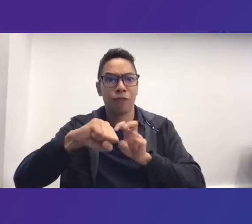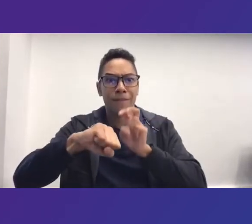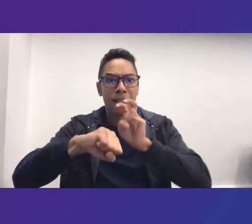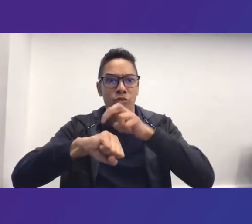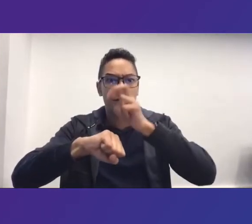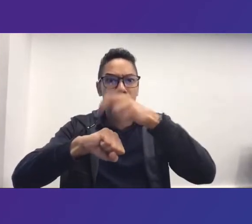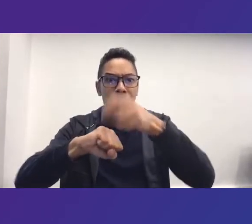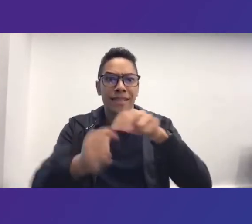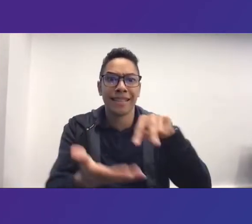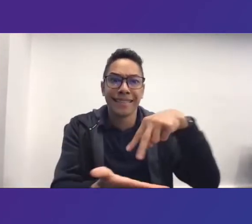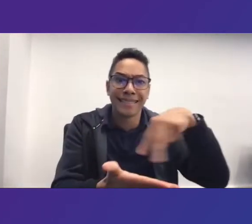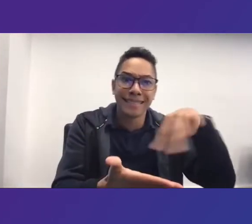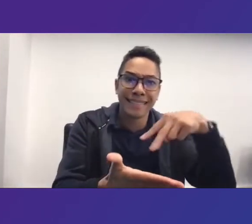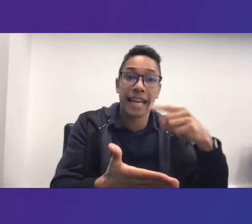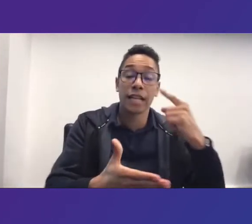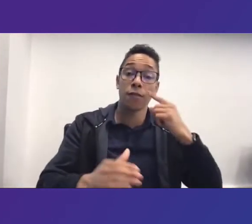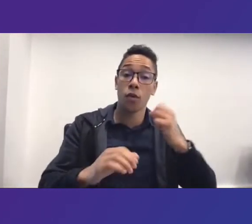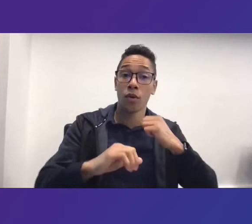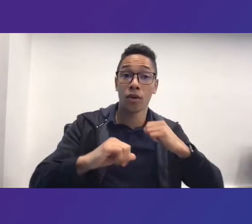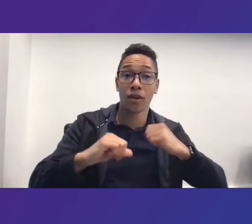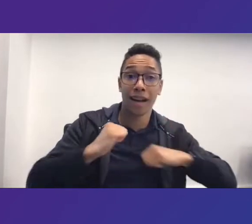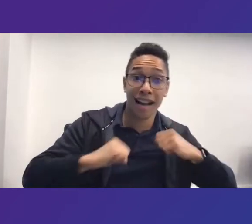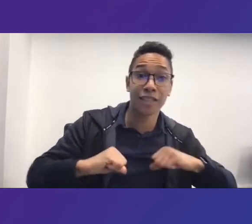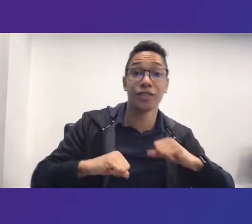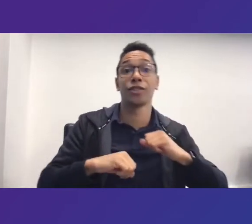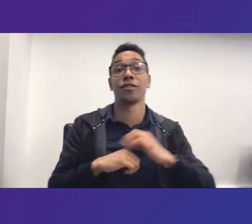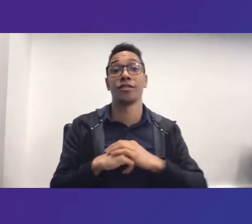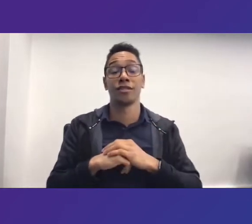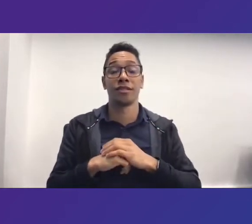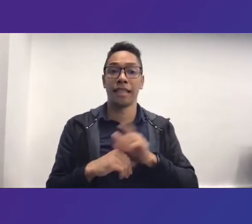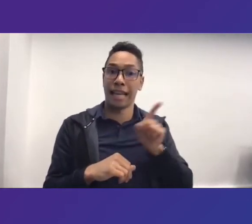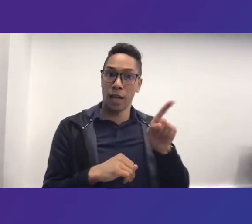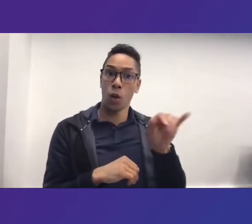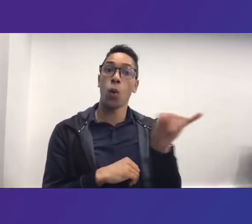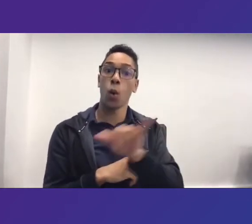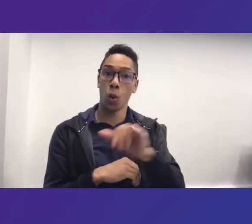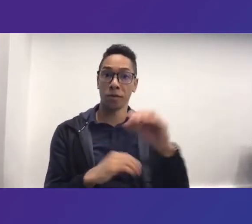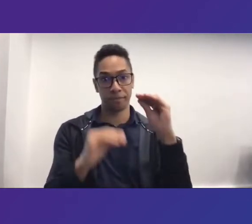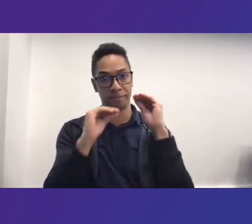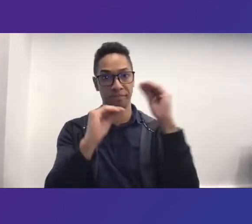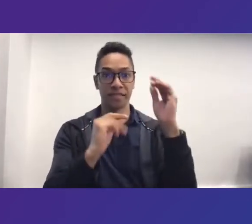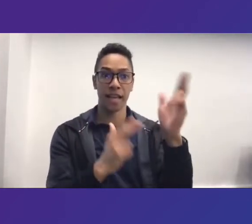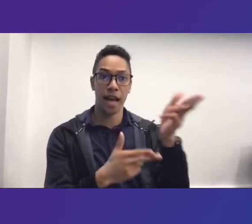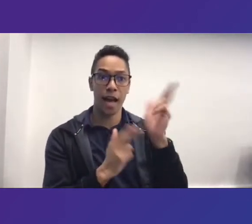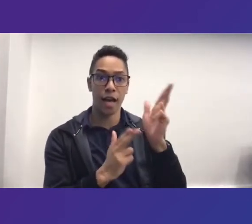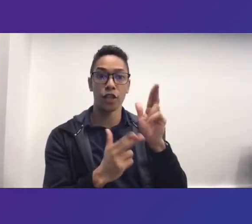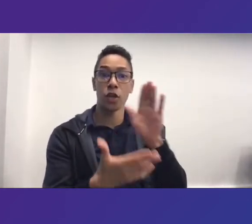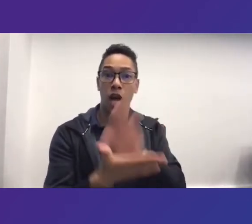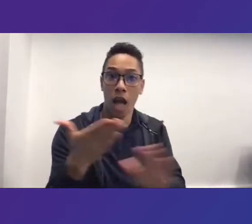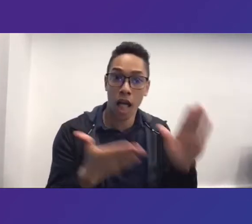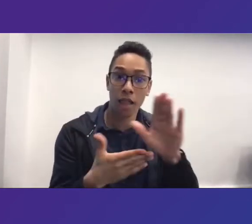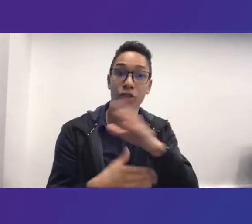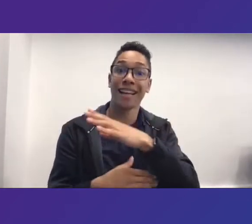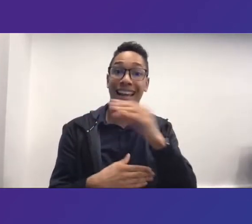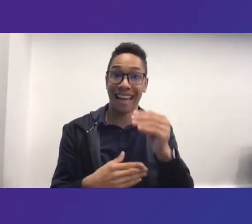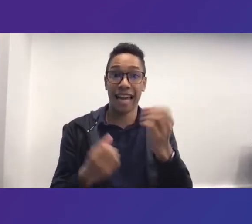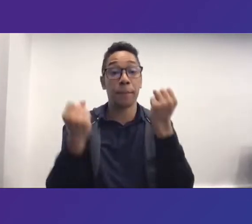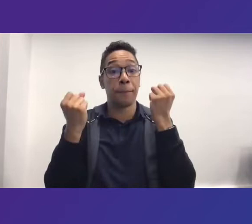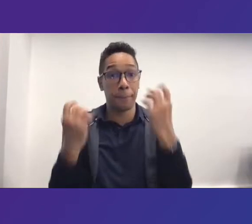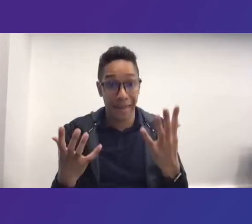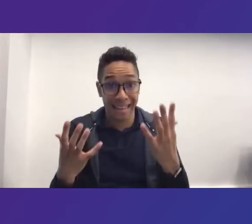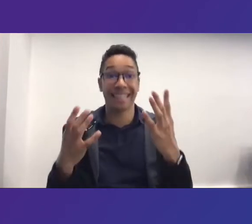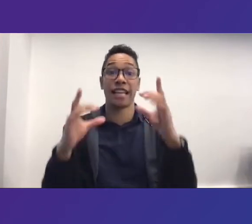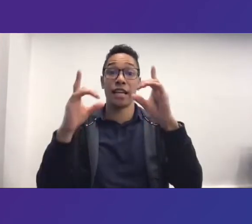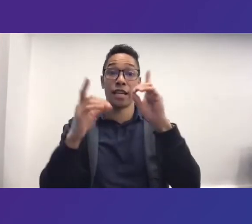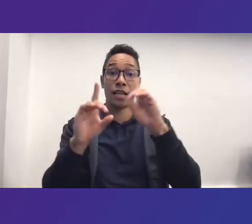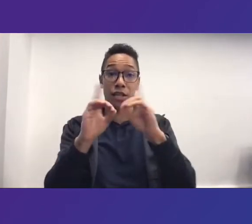and commercial dancer. He also has taught at Hunter College and at many Department of Education schools,